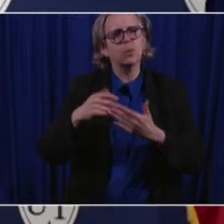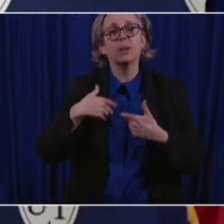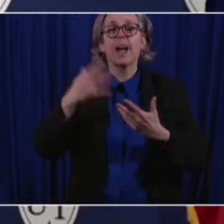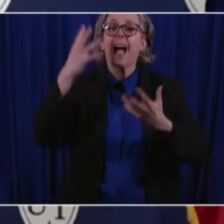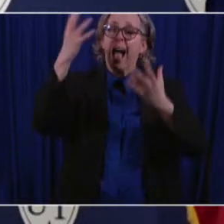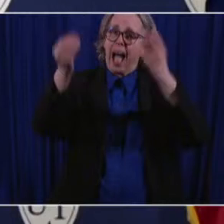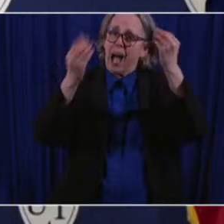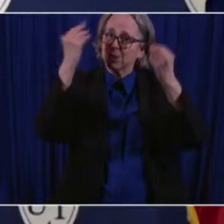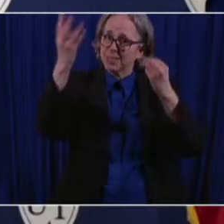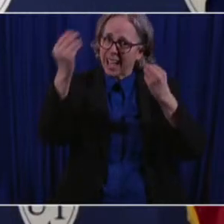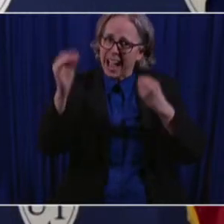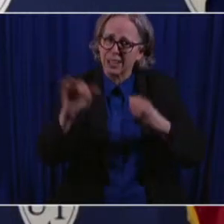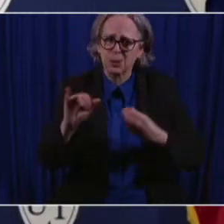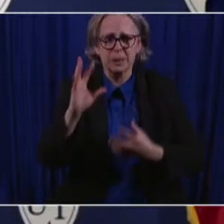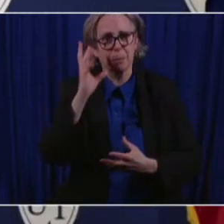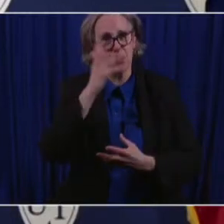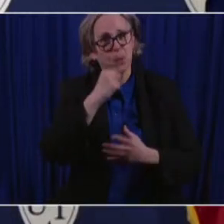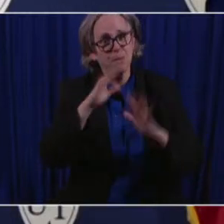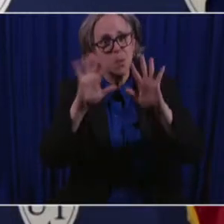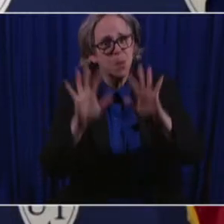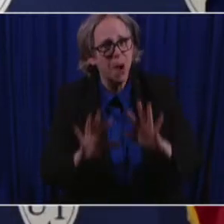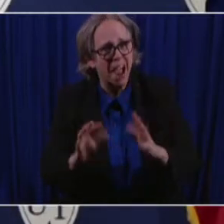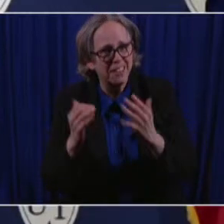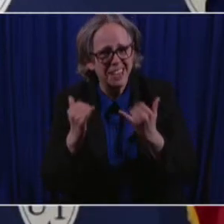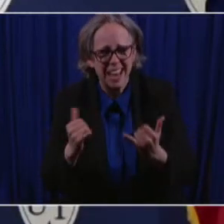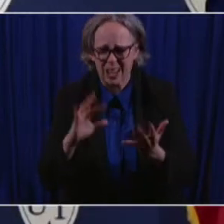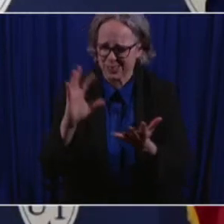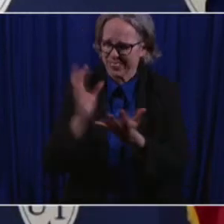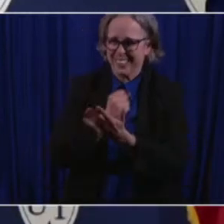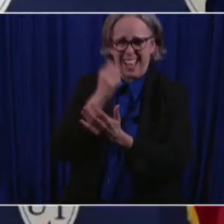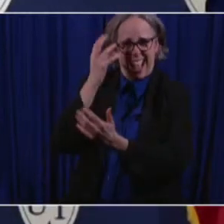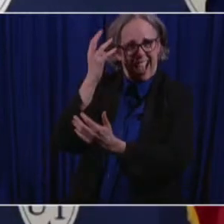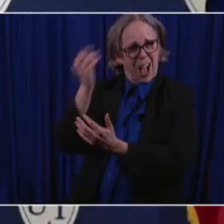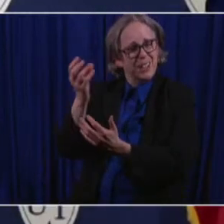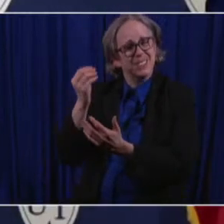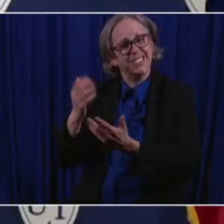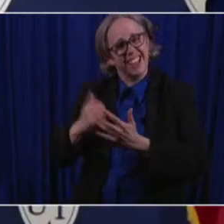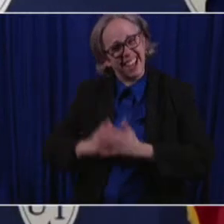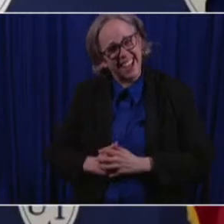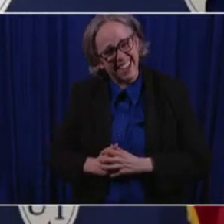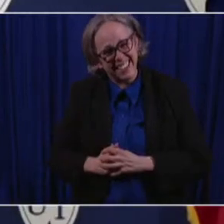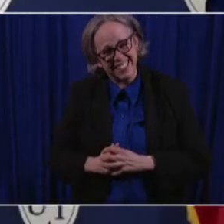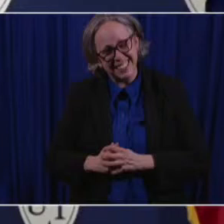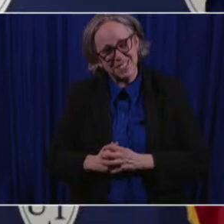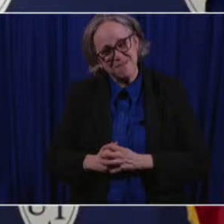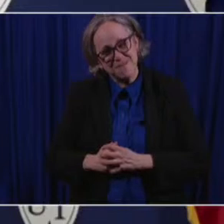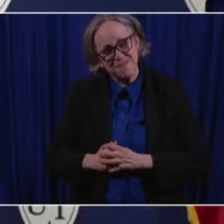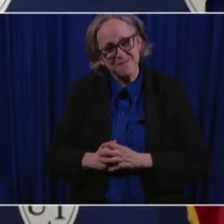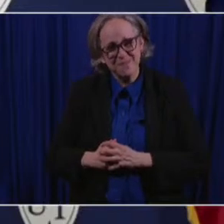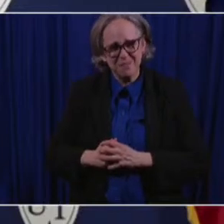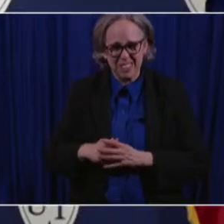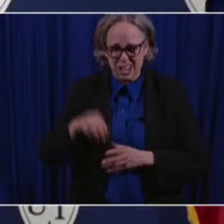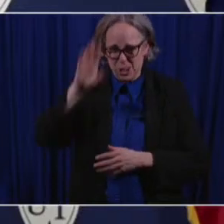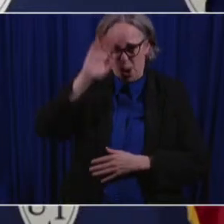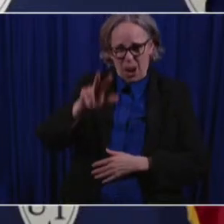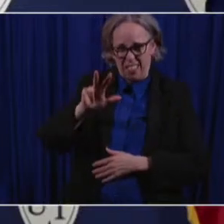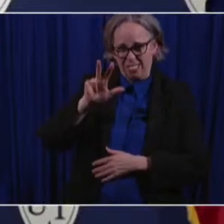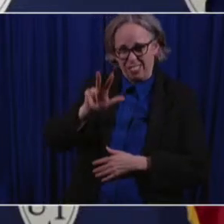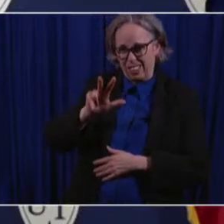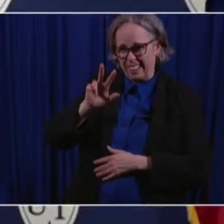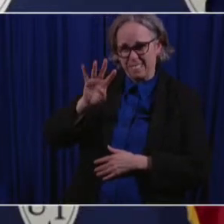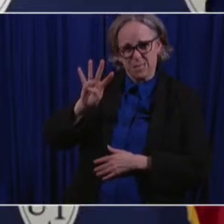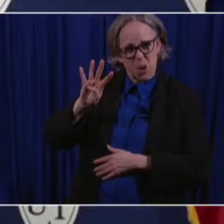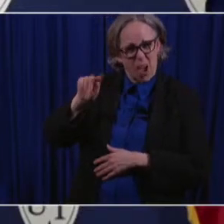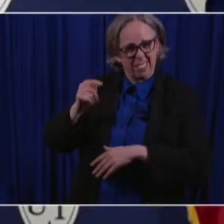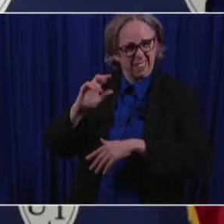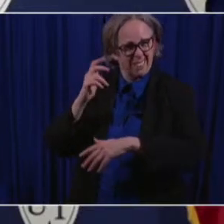spring has been really good. And, this is our 34th vaccine site that we've been to. And so going